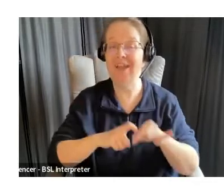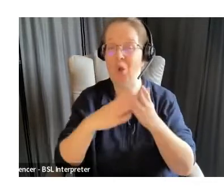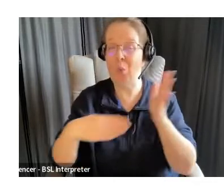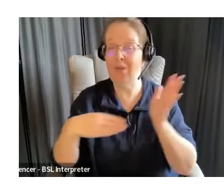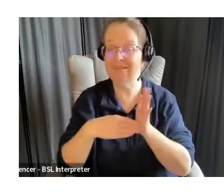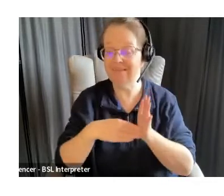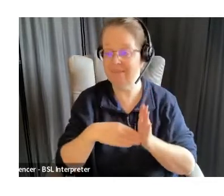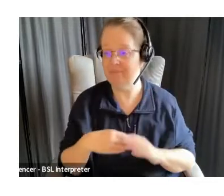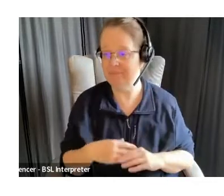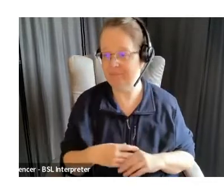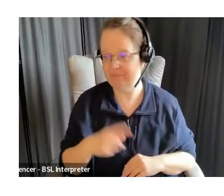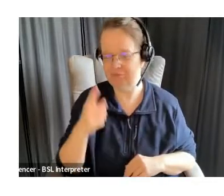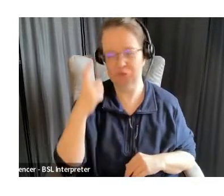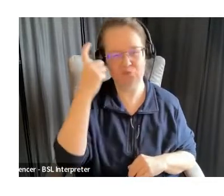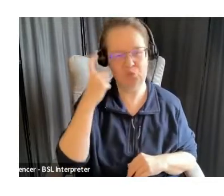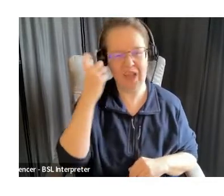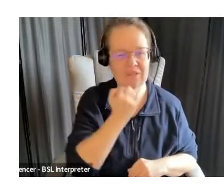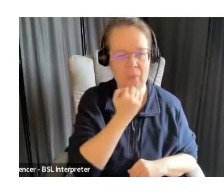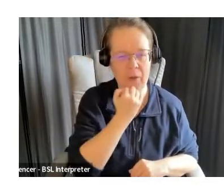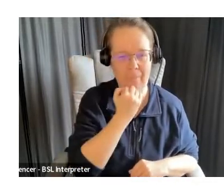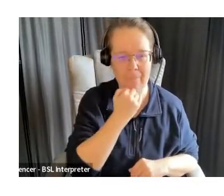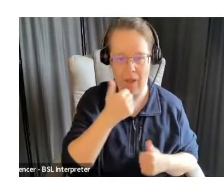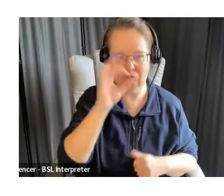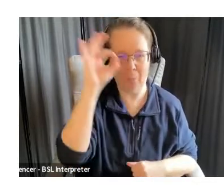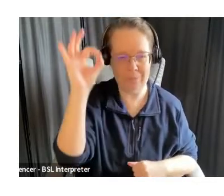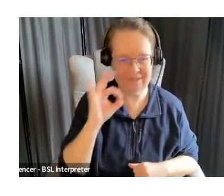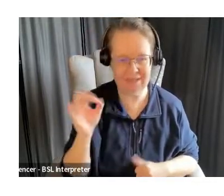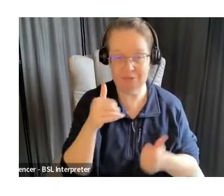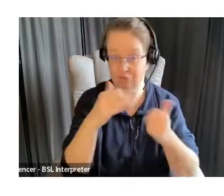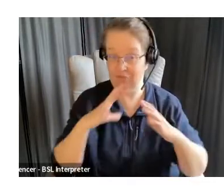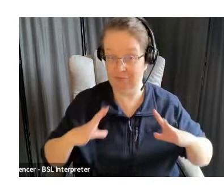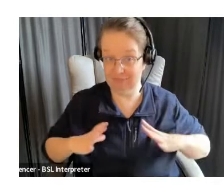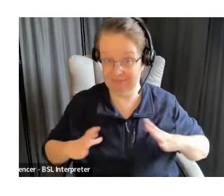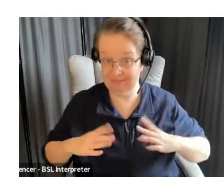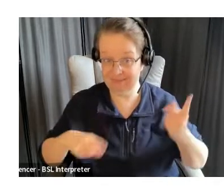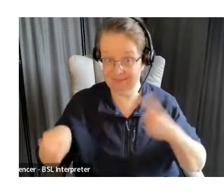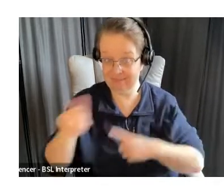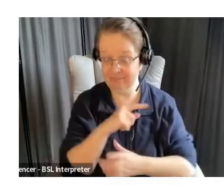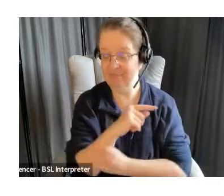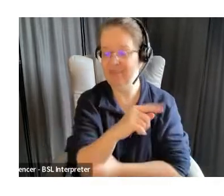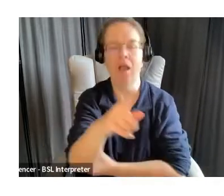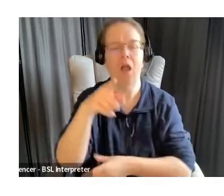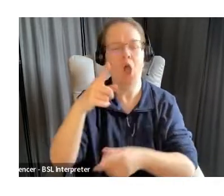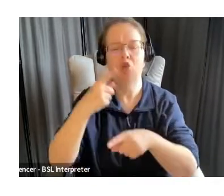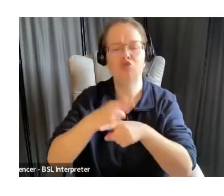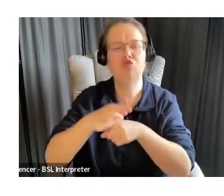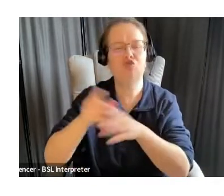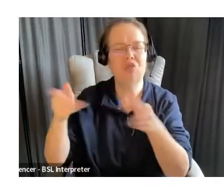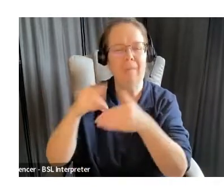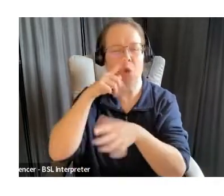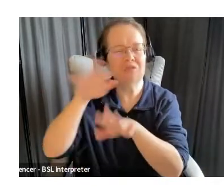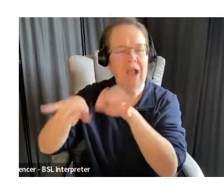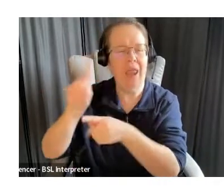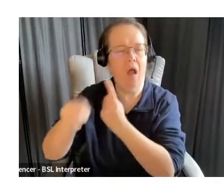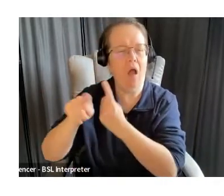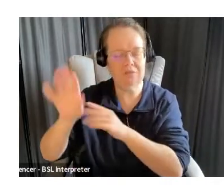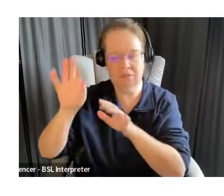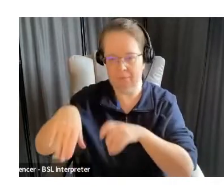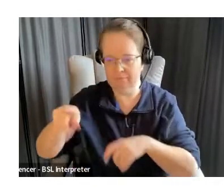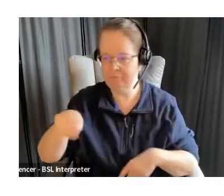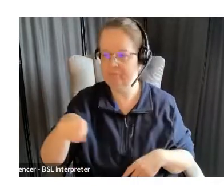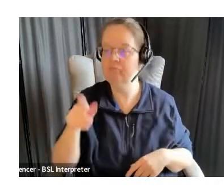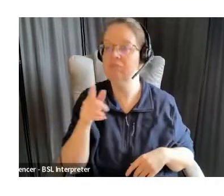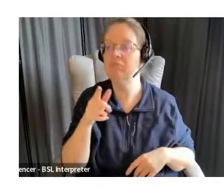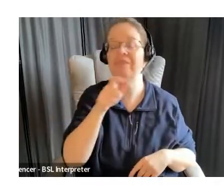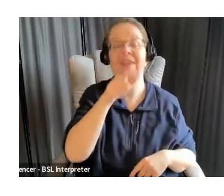right? So can you guess, and again, put it into the chat box, right? The number of